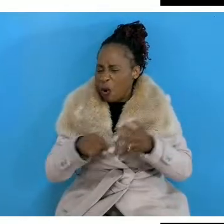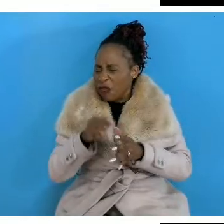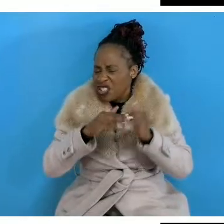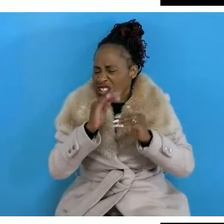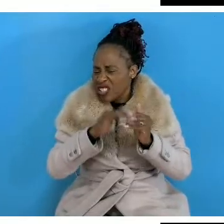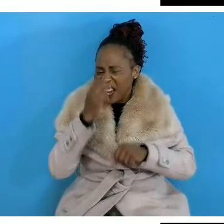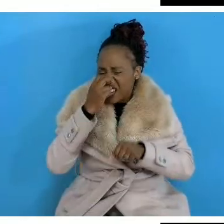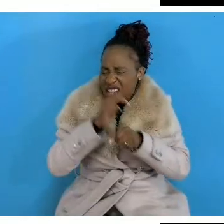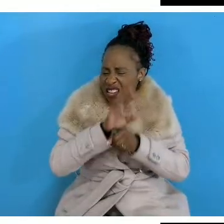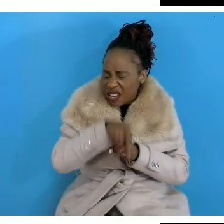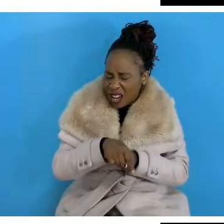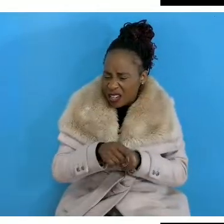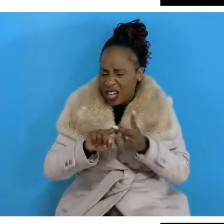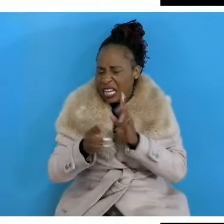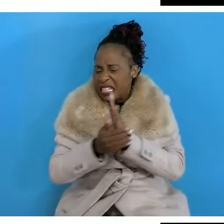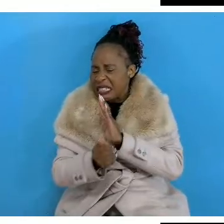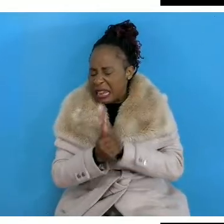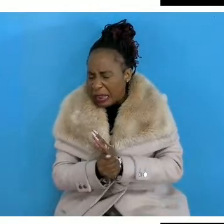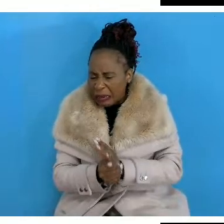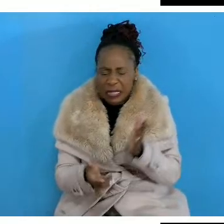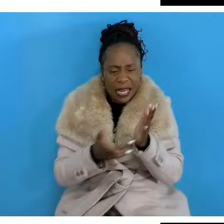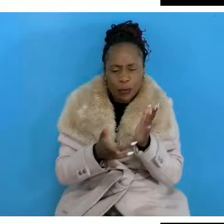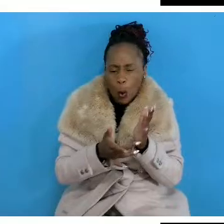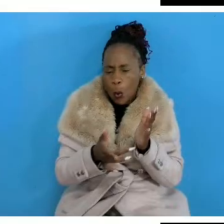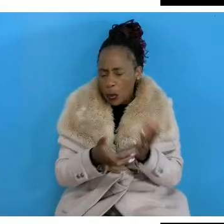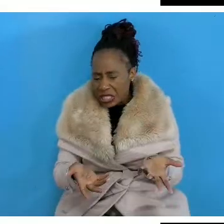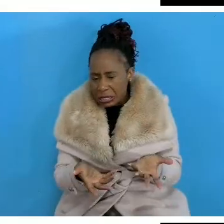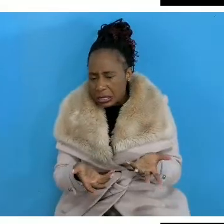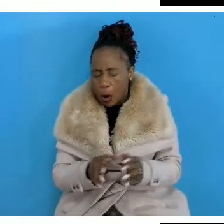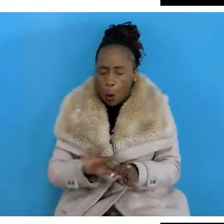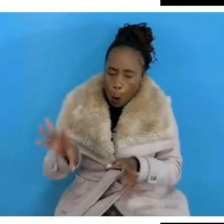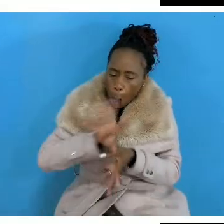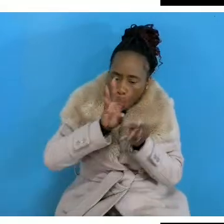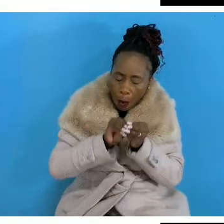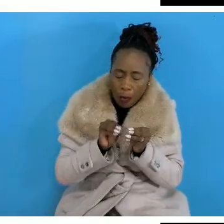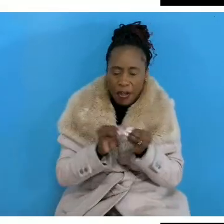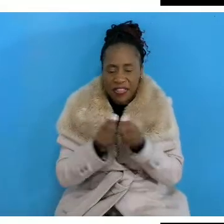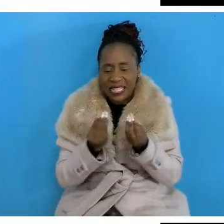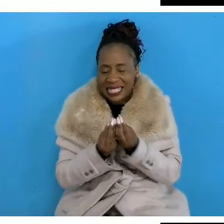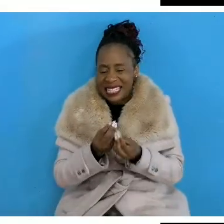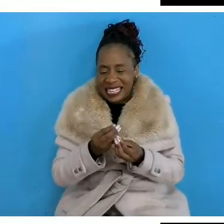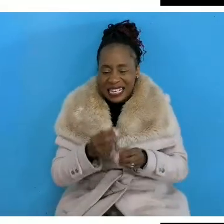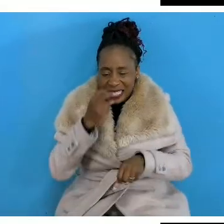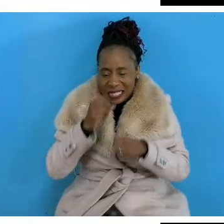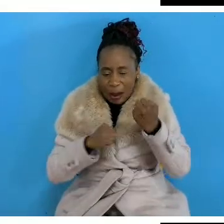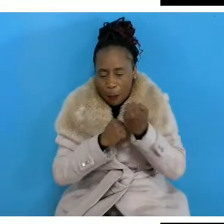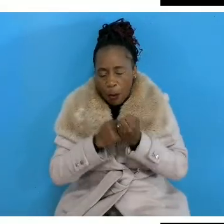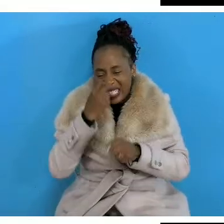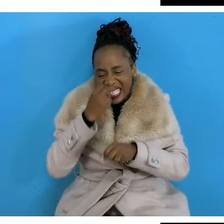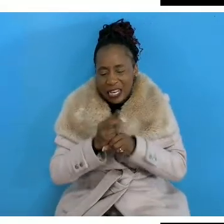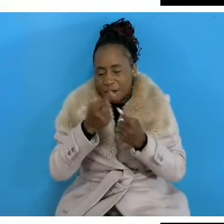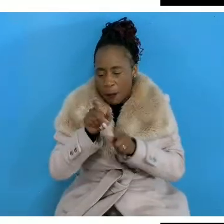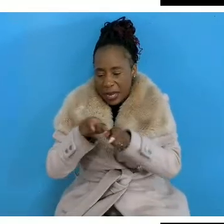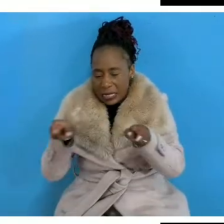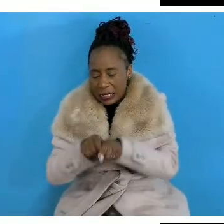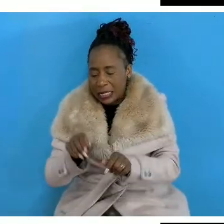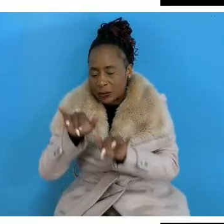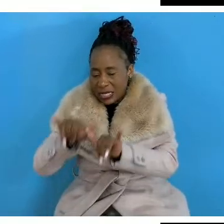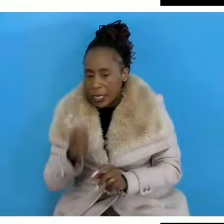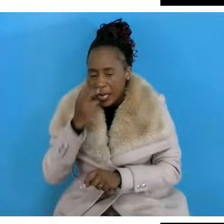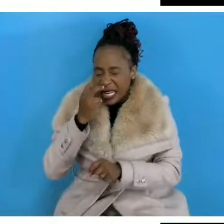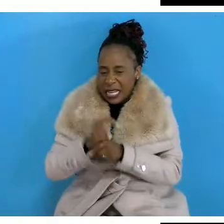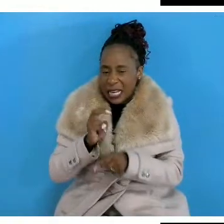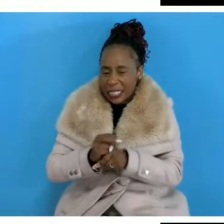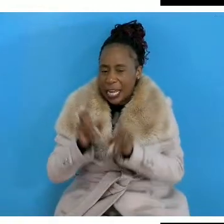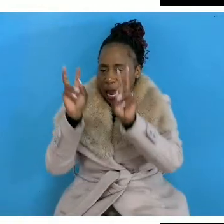of skill, machinery, technology, and all those things, the support that is needed for those that will be placed there, the township enterprise and